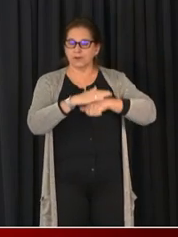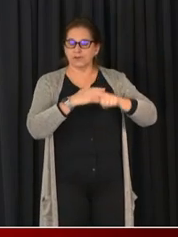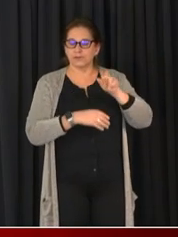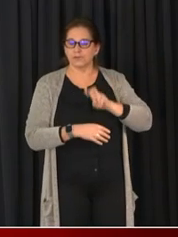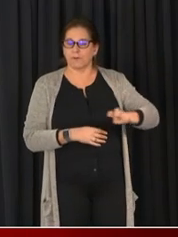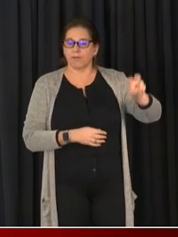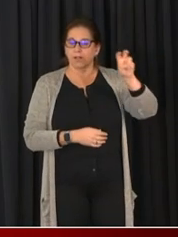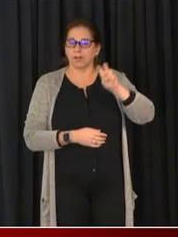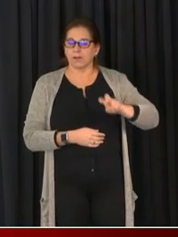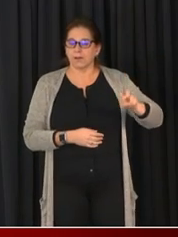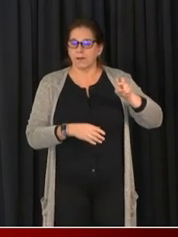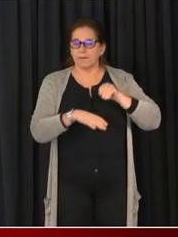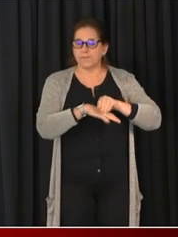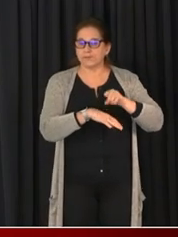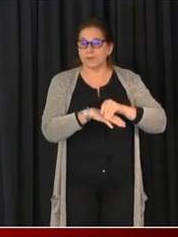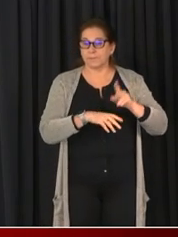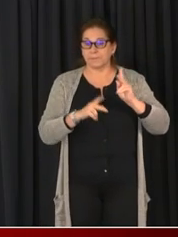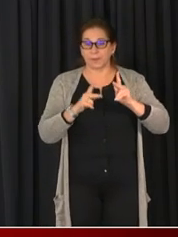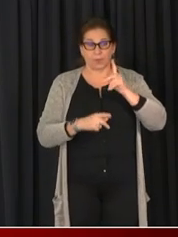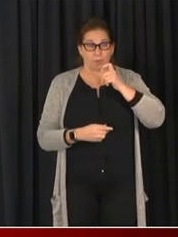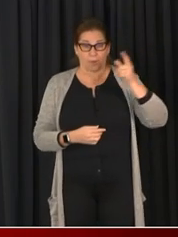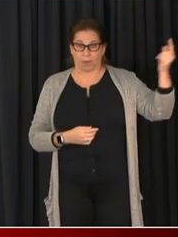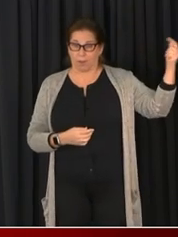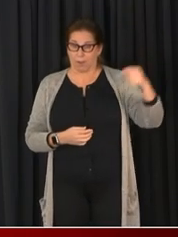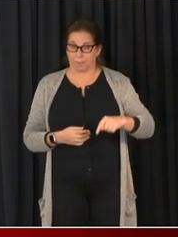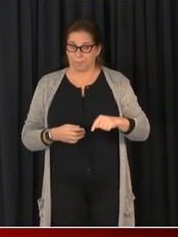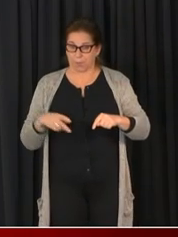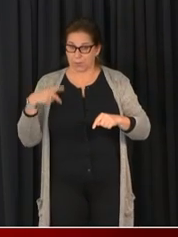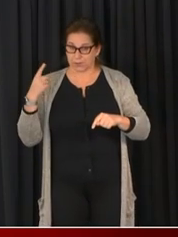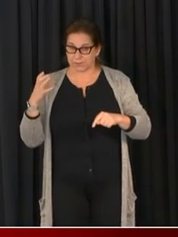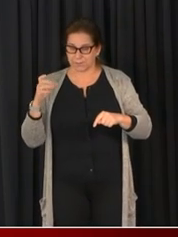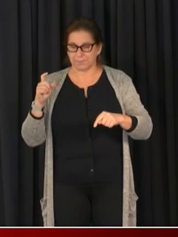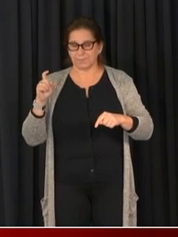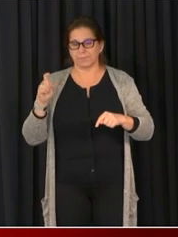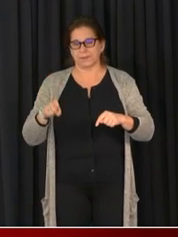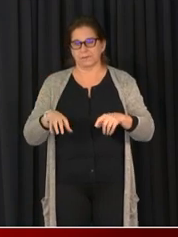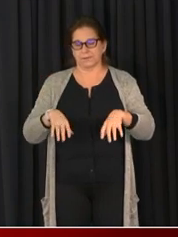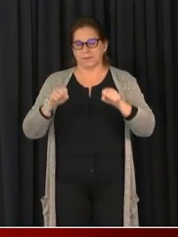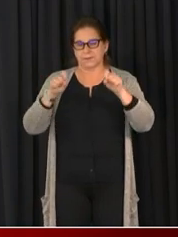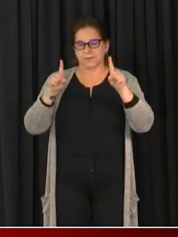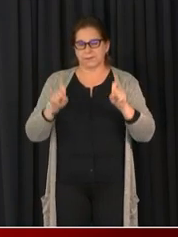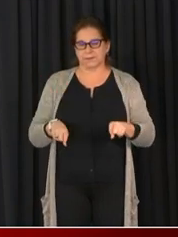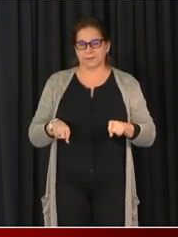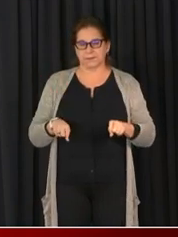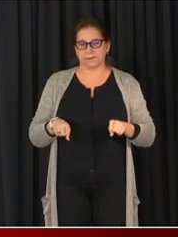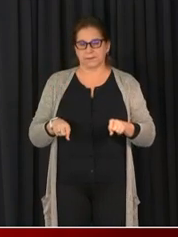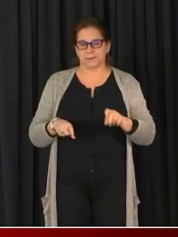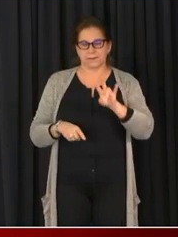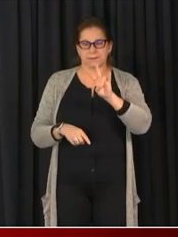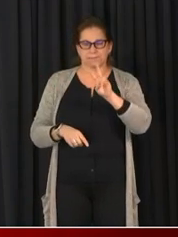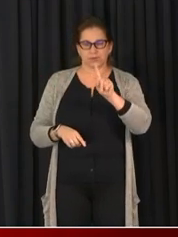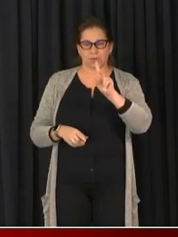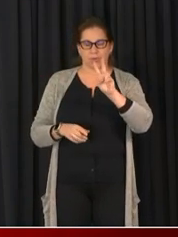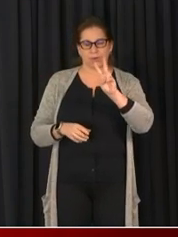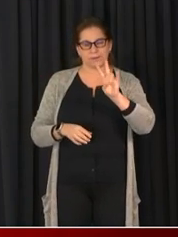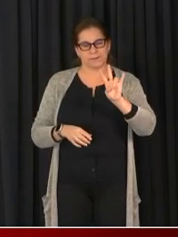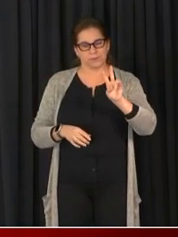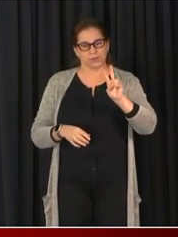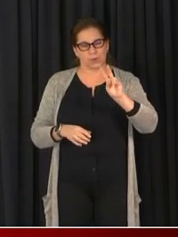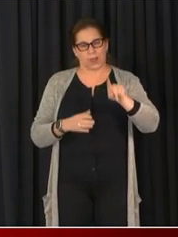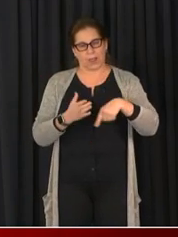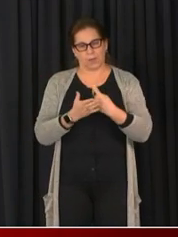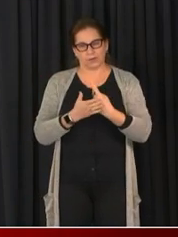who are visiting DC will need to get tested 72 hours